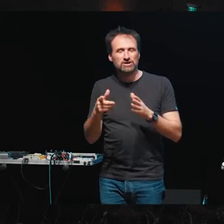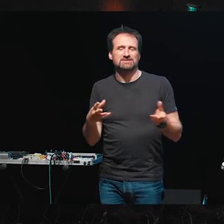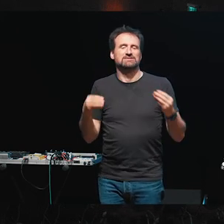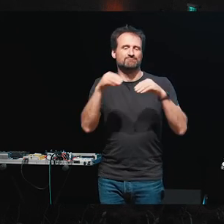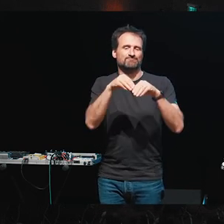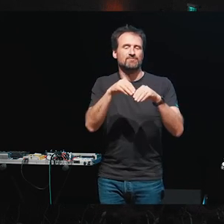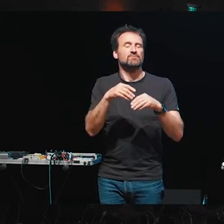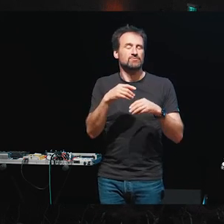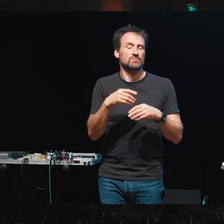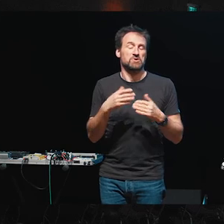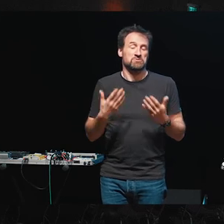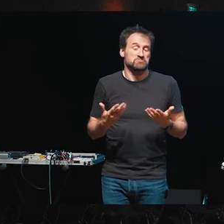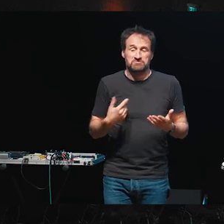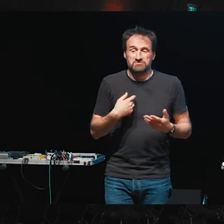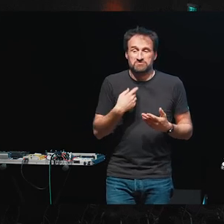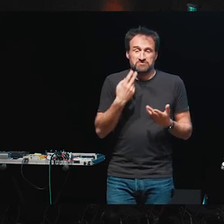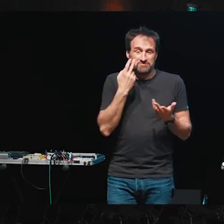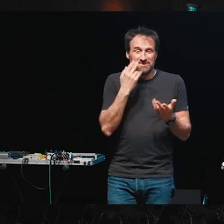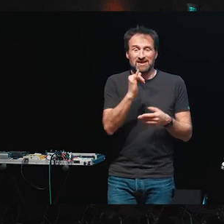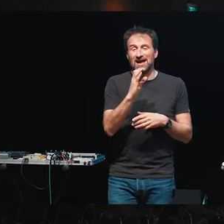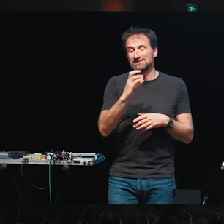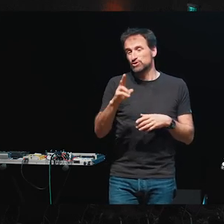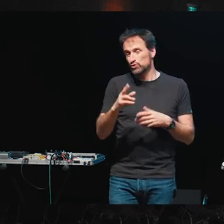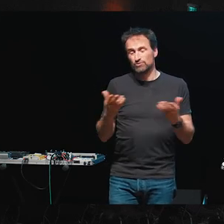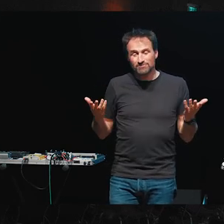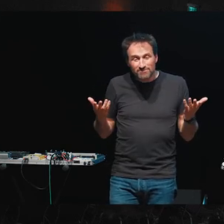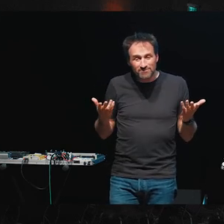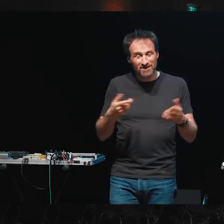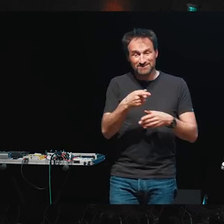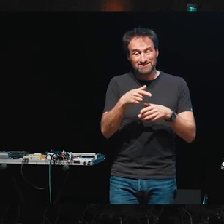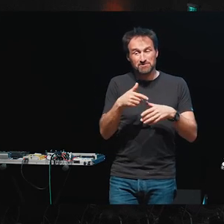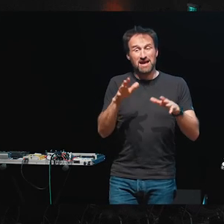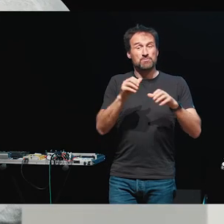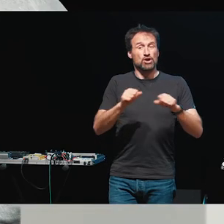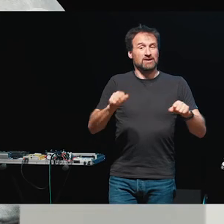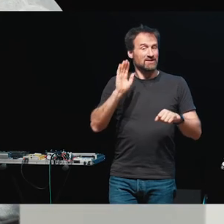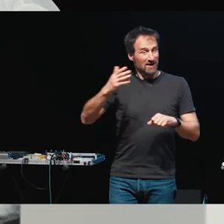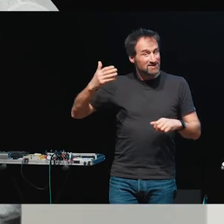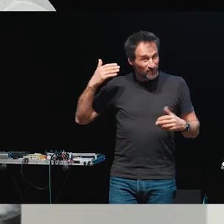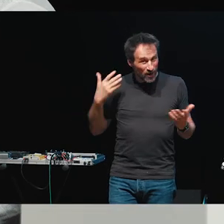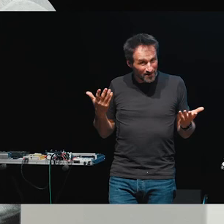ICU, so we can add all the capabilities that we didn't have to add before. And this question came up,